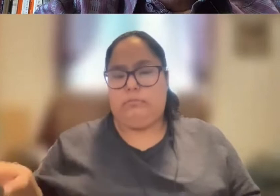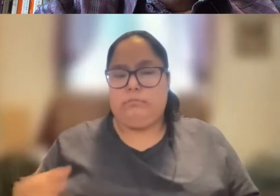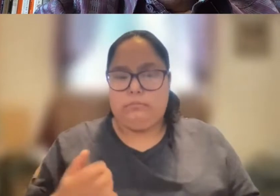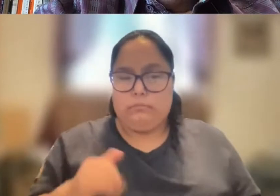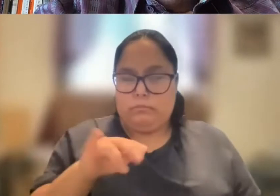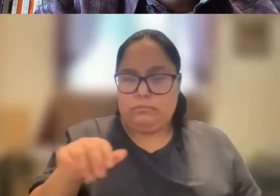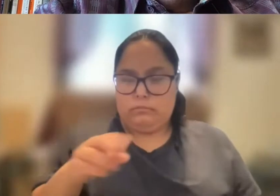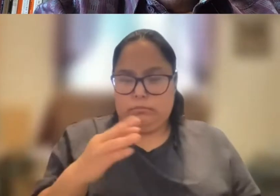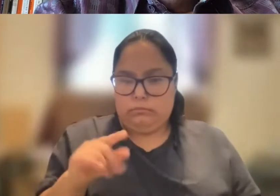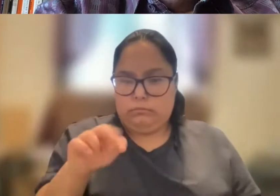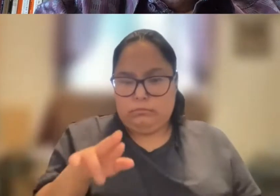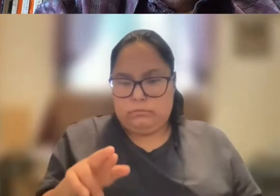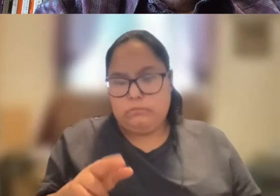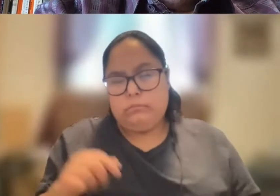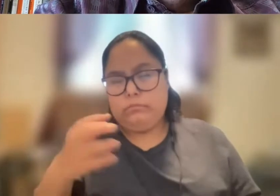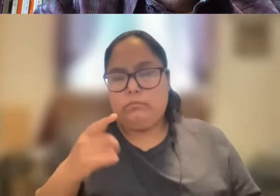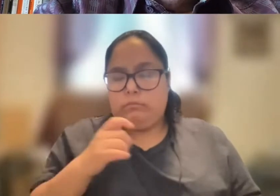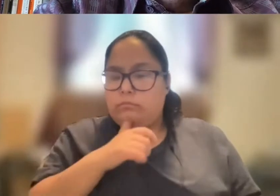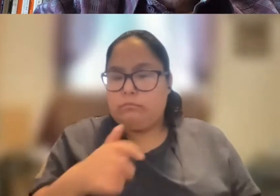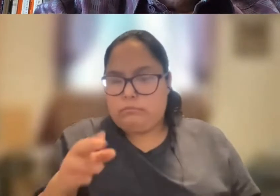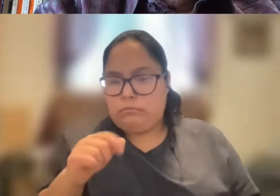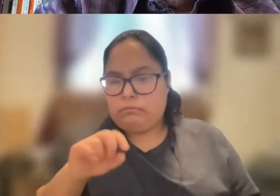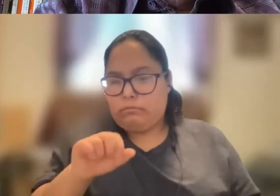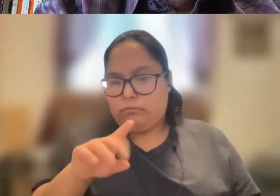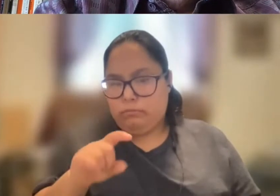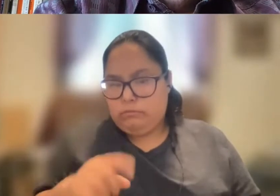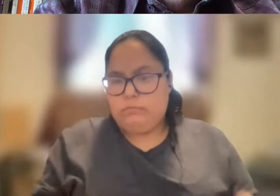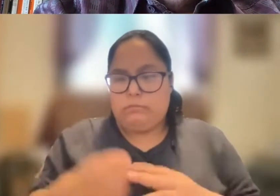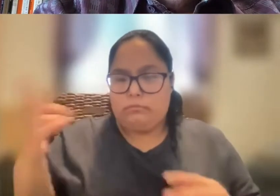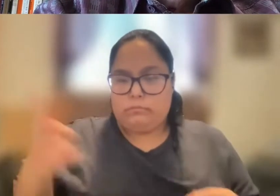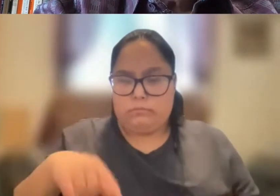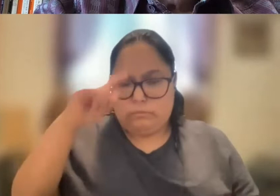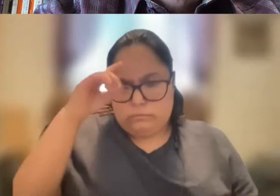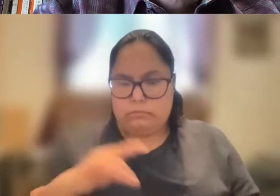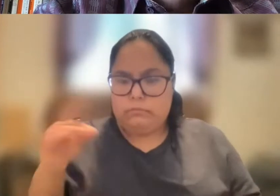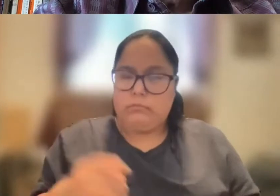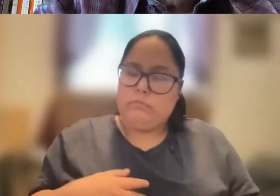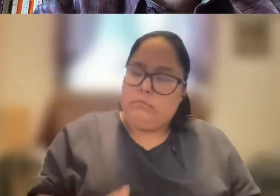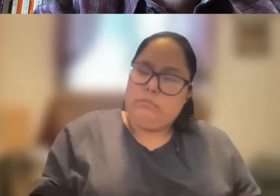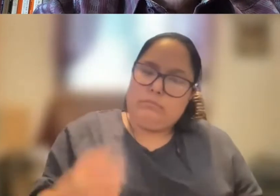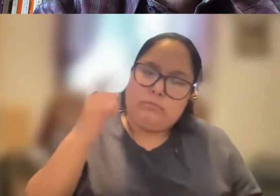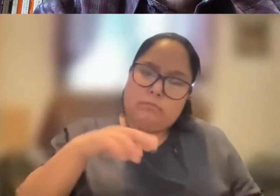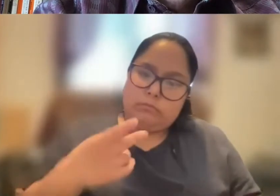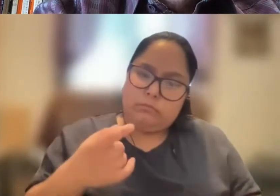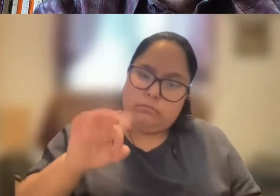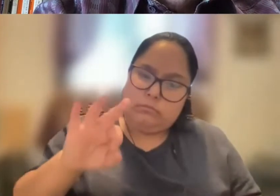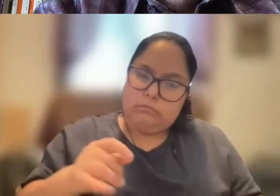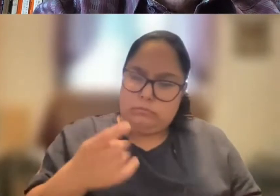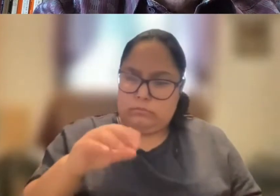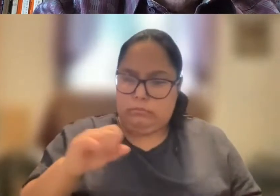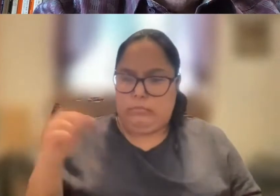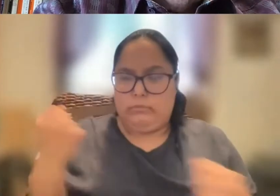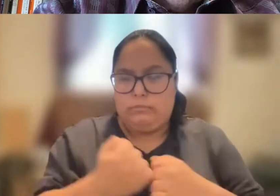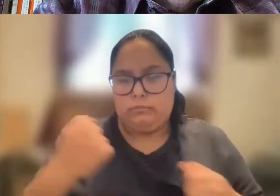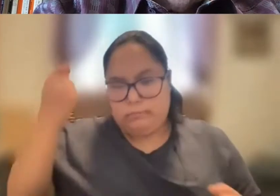gay sailor in Edmonton who's gonna take the torch from me, and he is a force to be reckoned with.